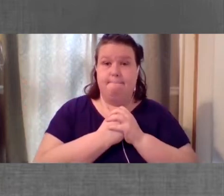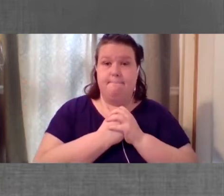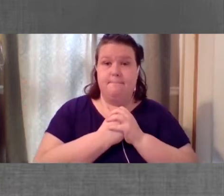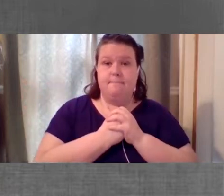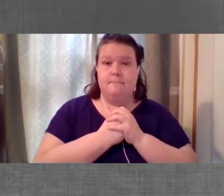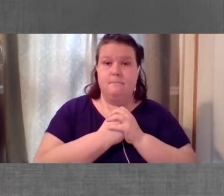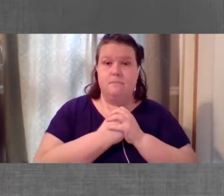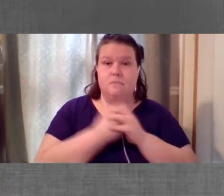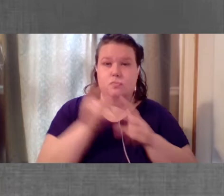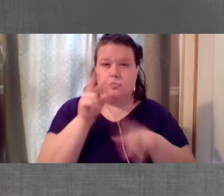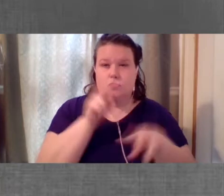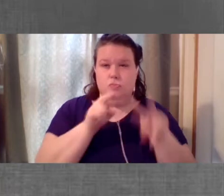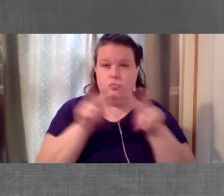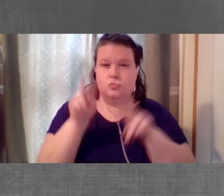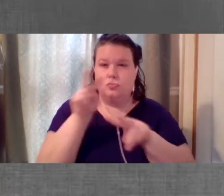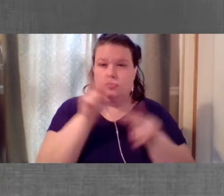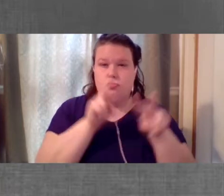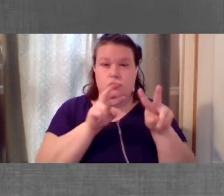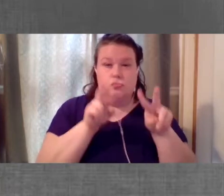looking at my screen.